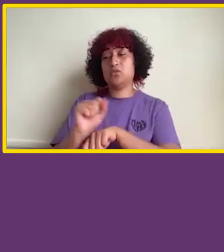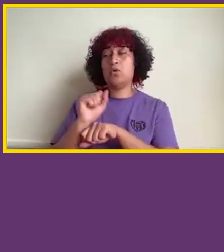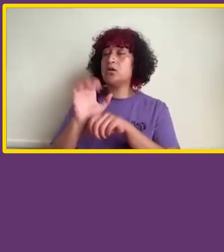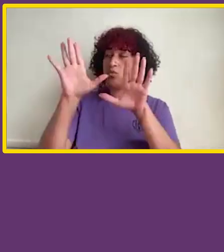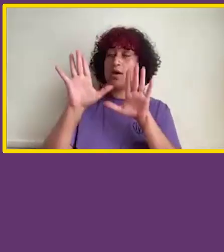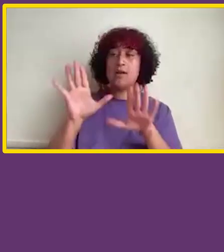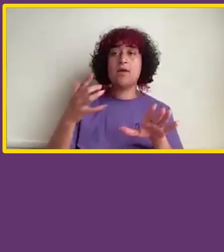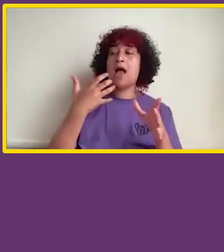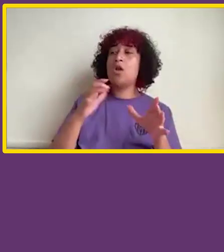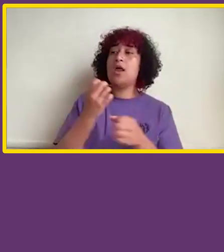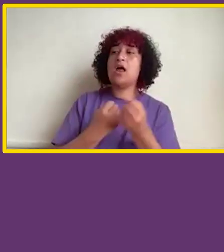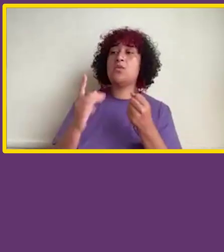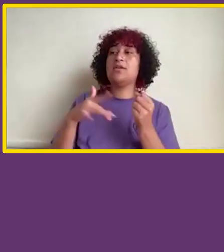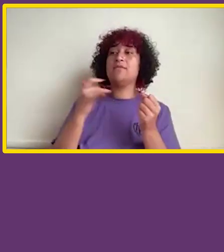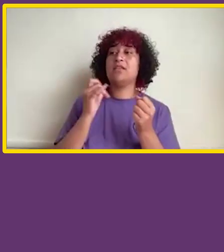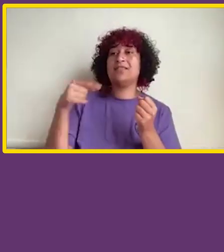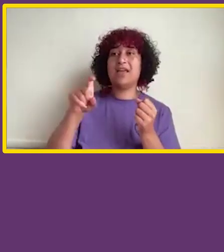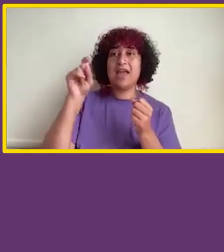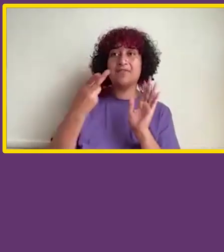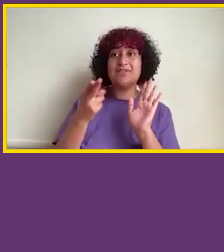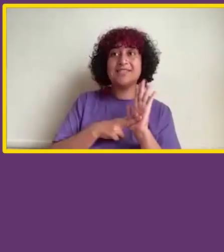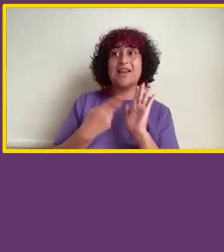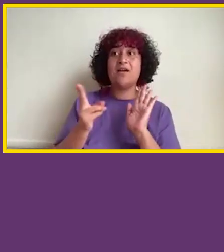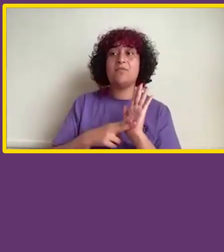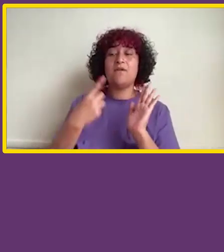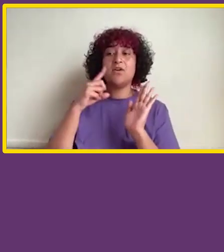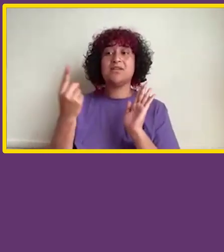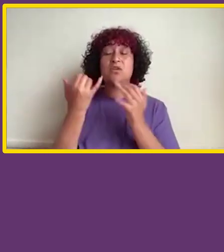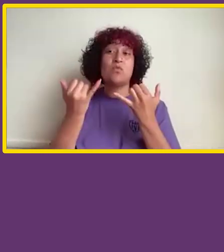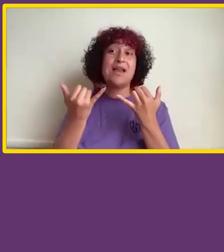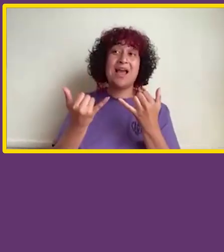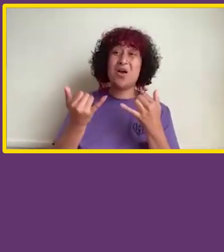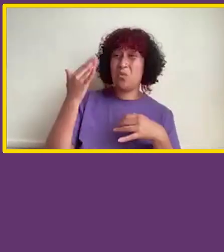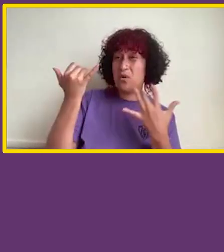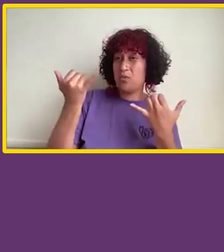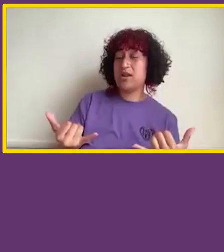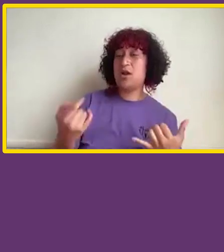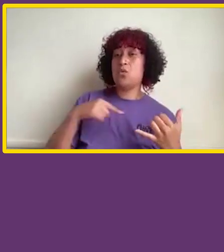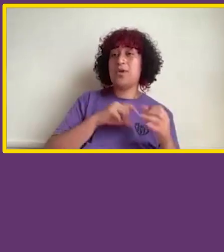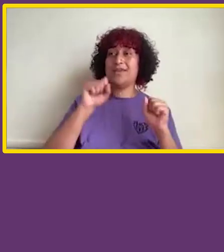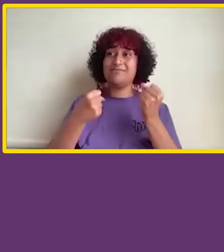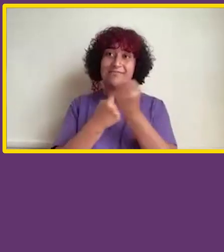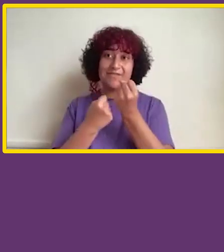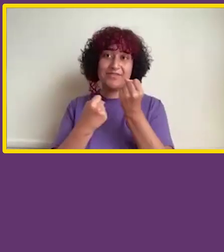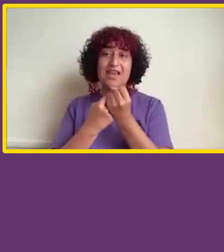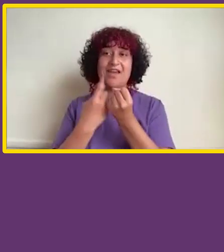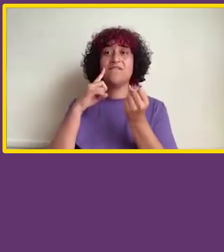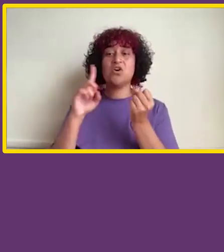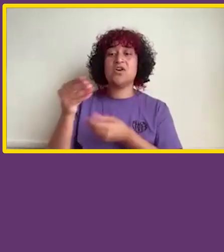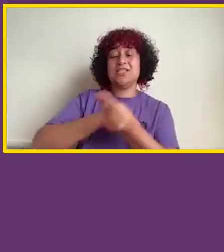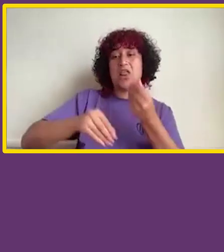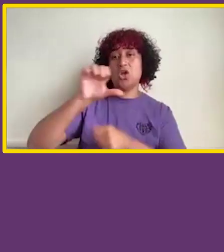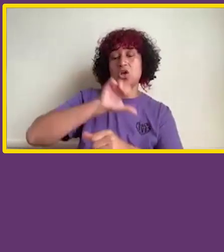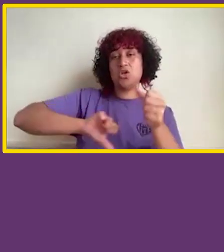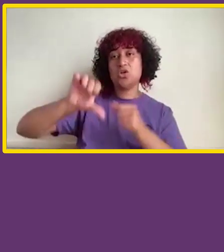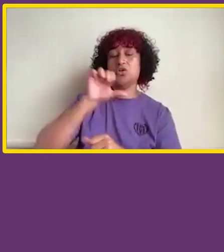want anyone to feel like they have to go out and sign up for a thing right now, because right now we can advocate for each other.